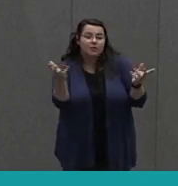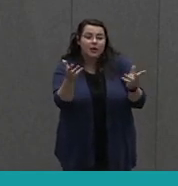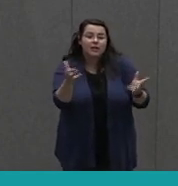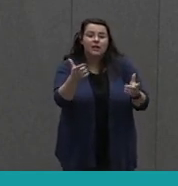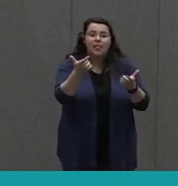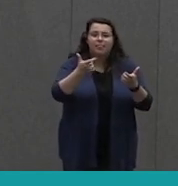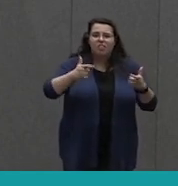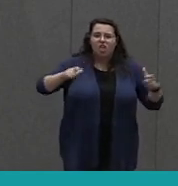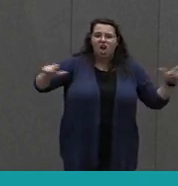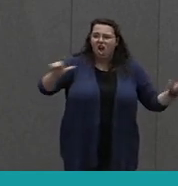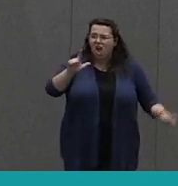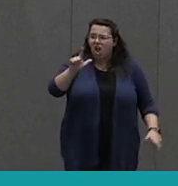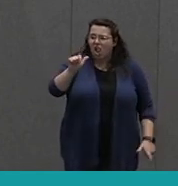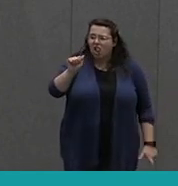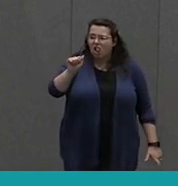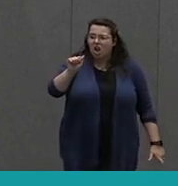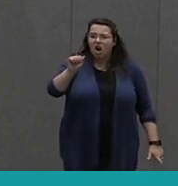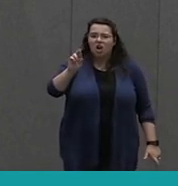wide,